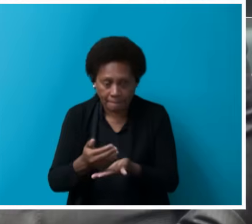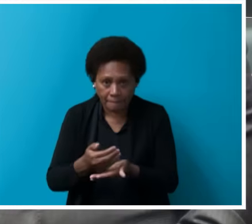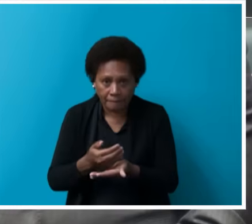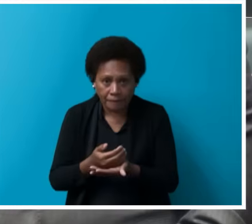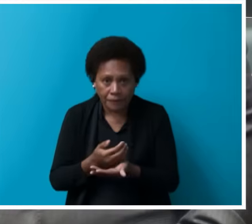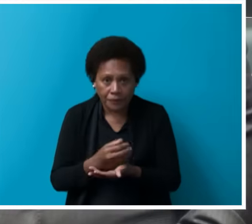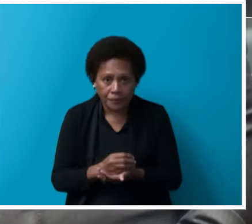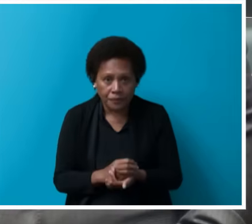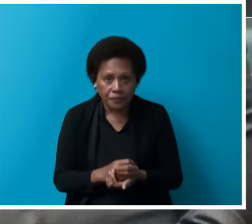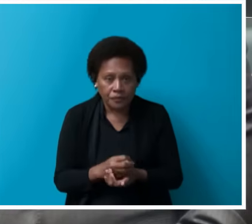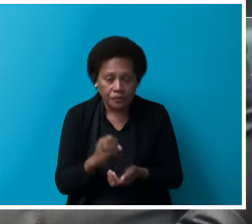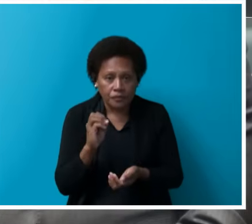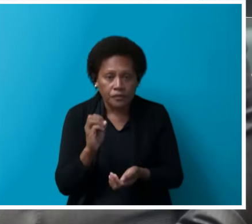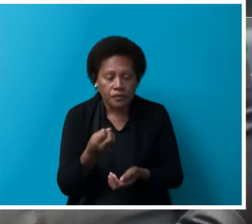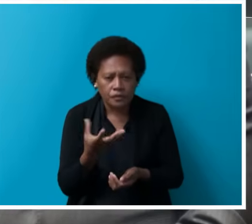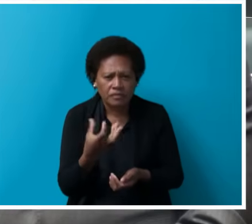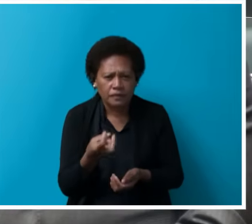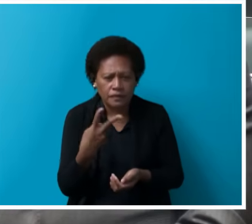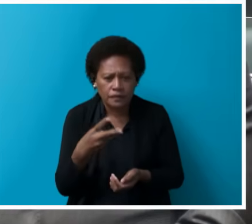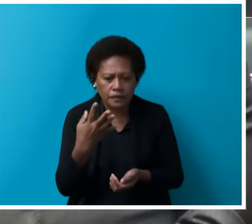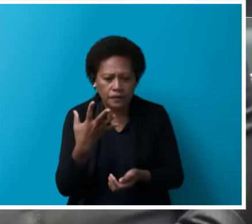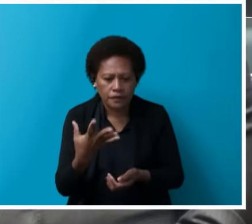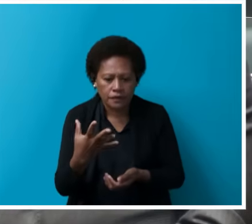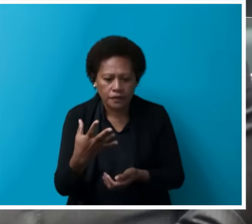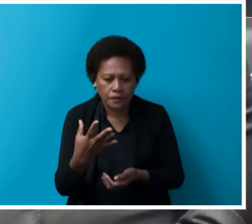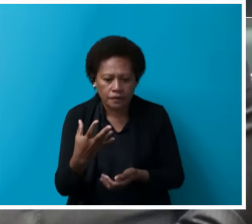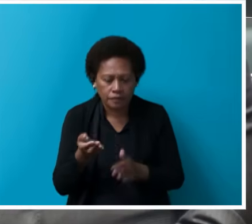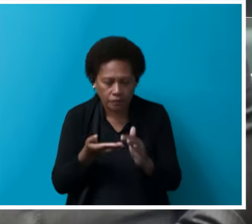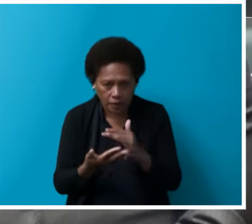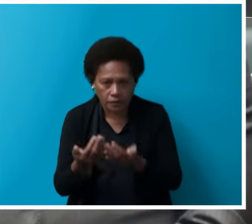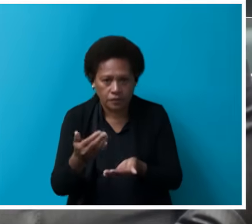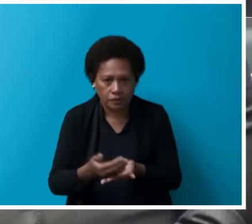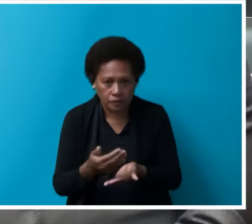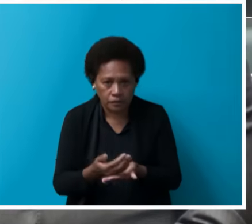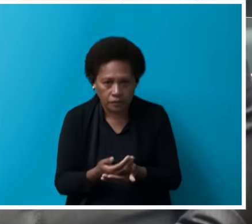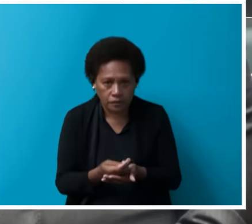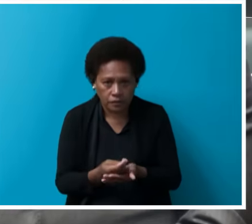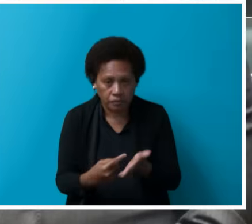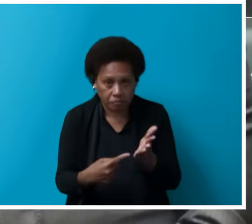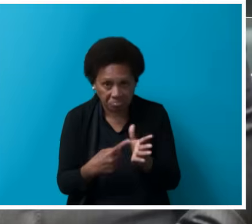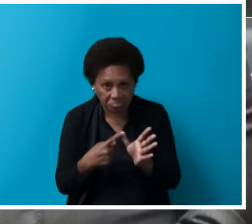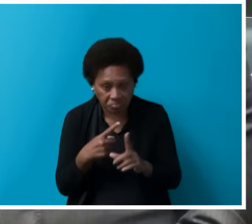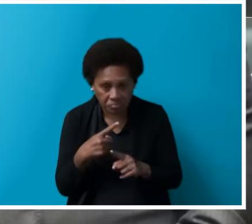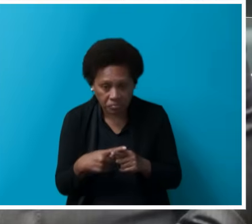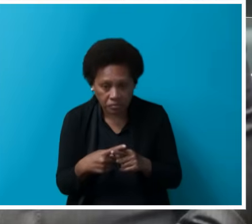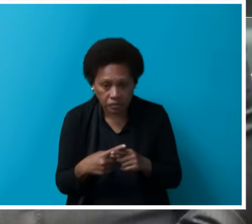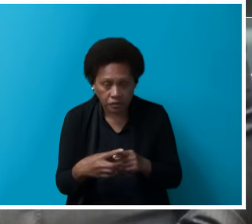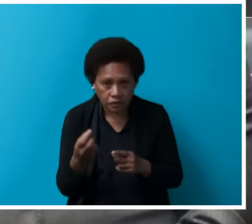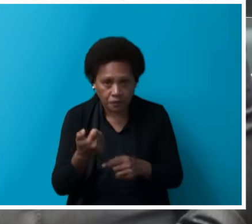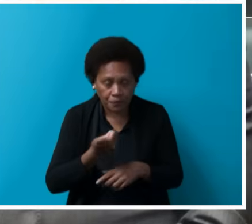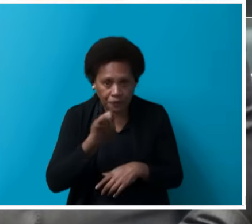or a massive 25% under collection. Tax revenues under-delivered by 600